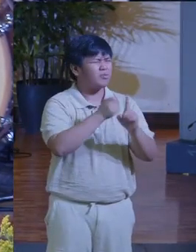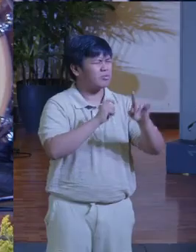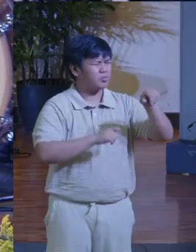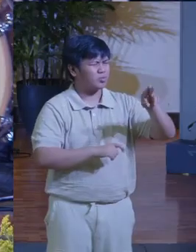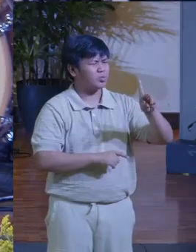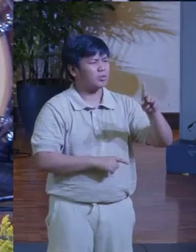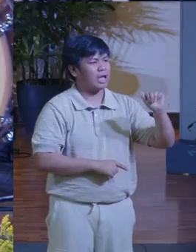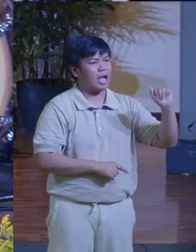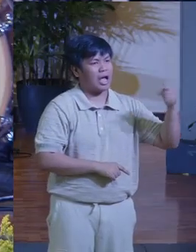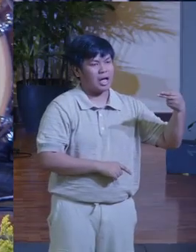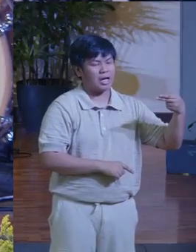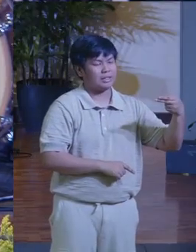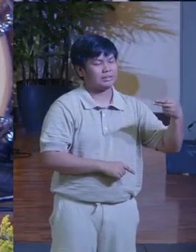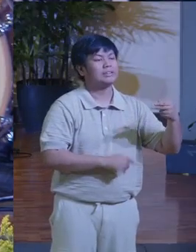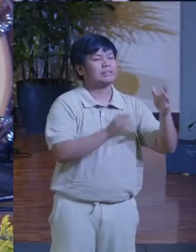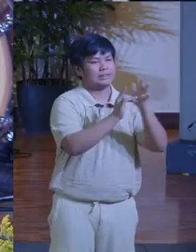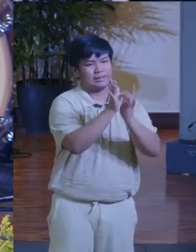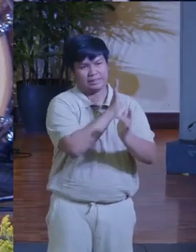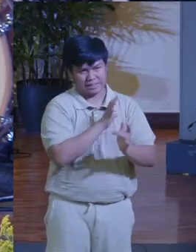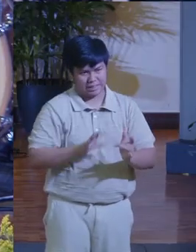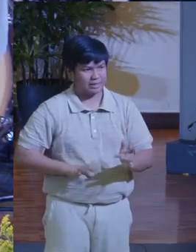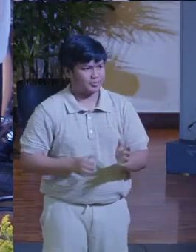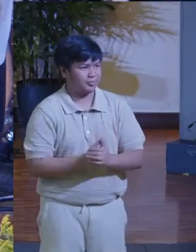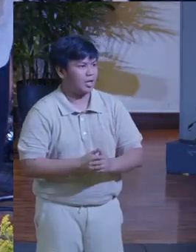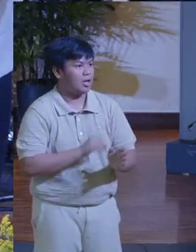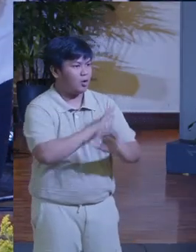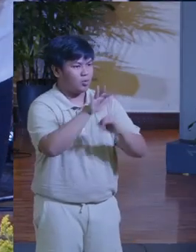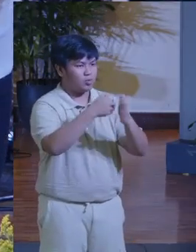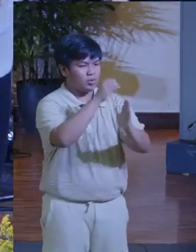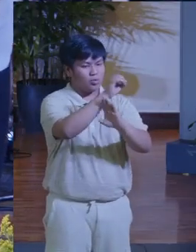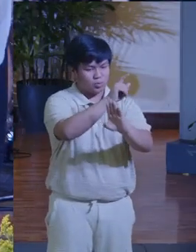Jesus. Throughout the Old Testament,